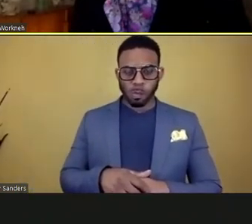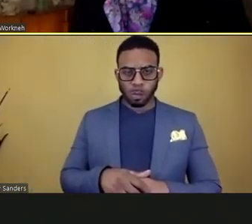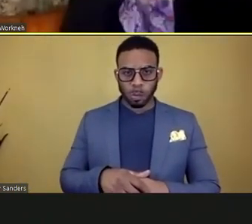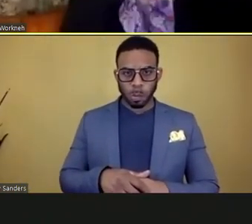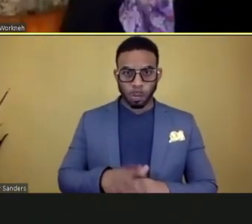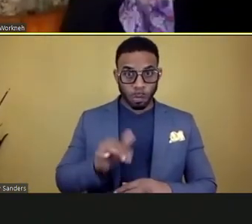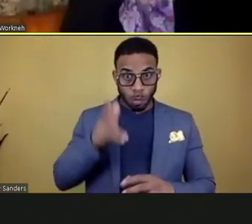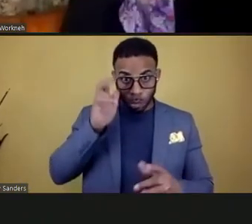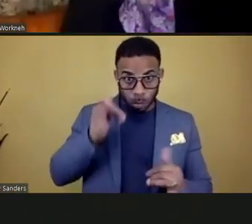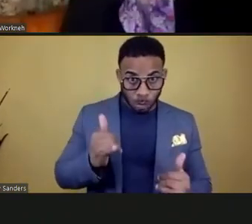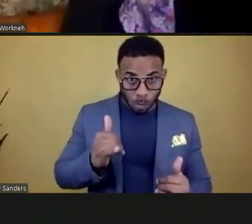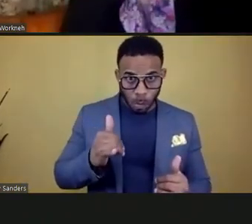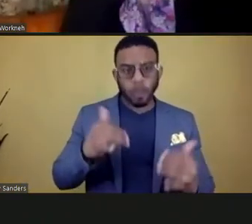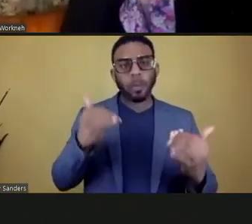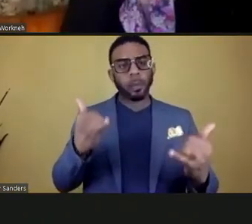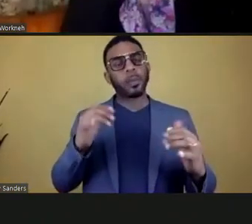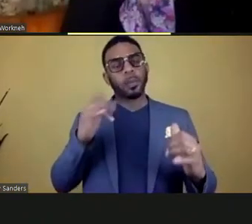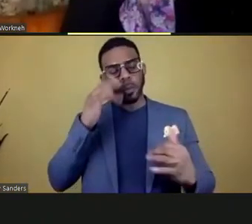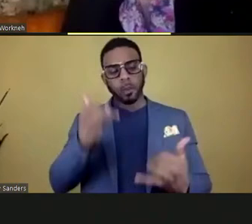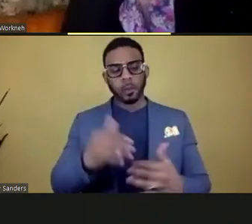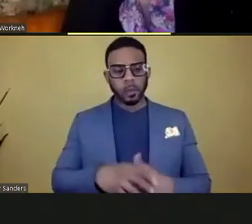Can you hear me? No.